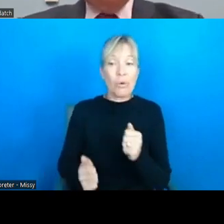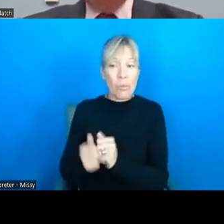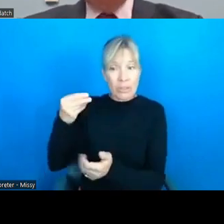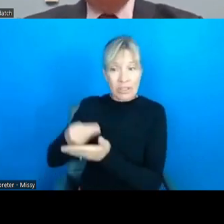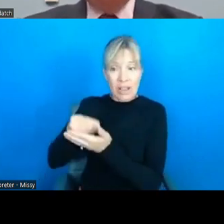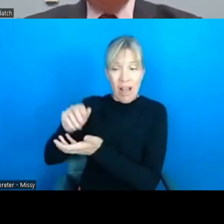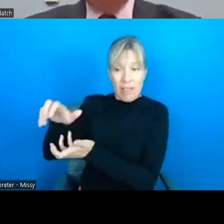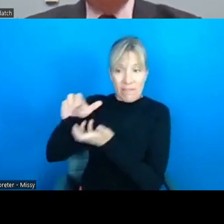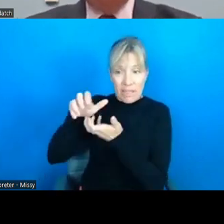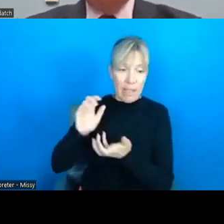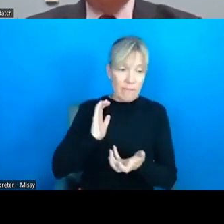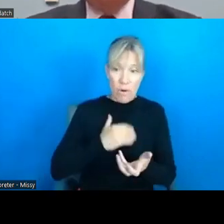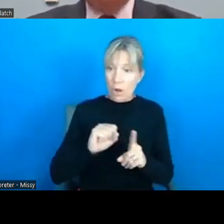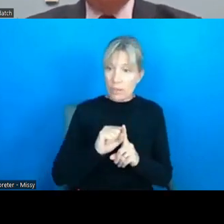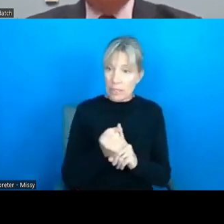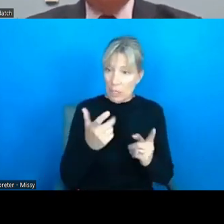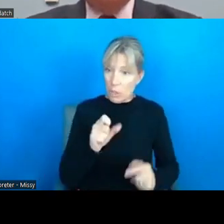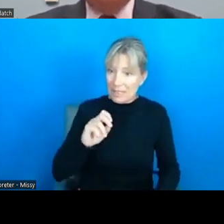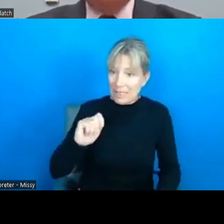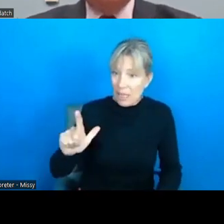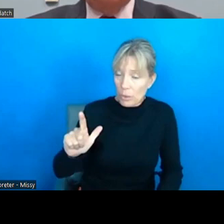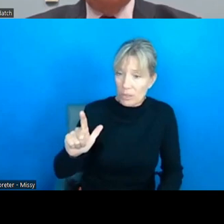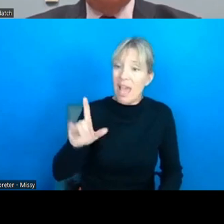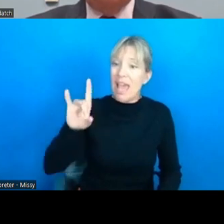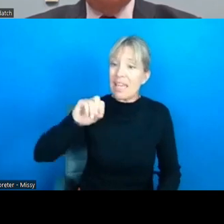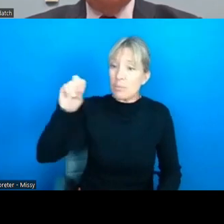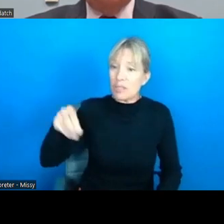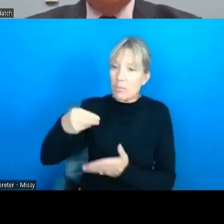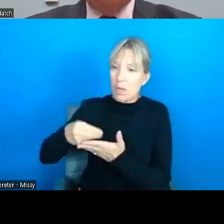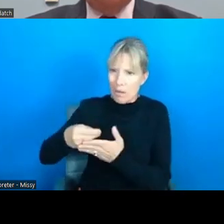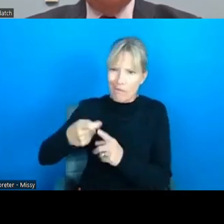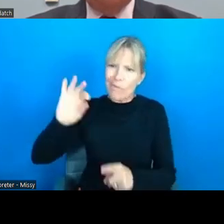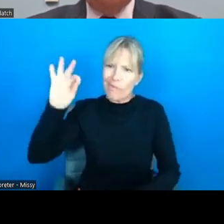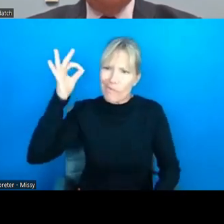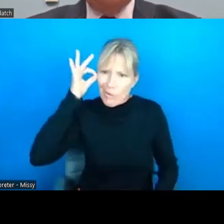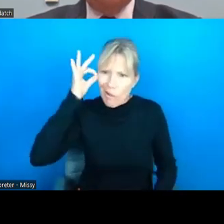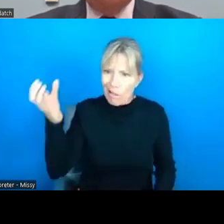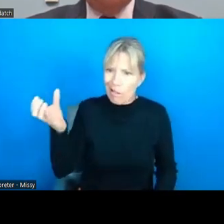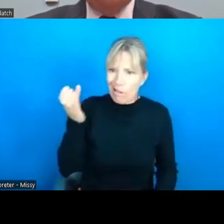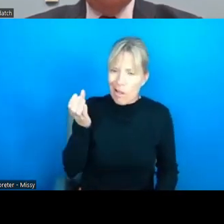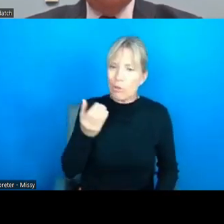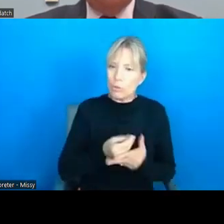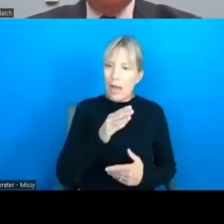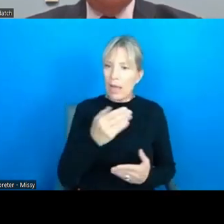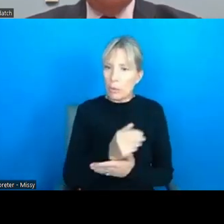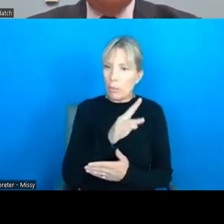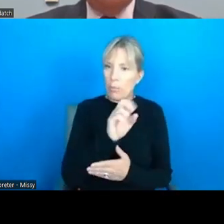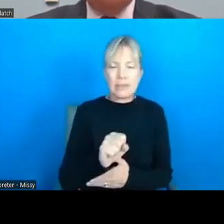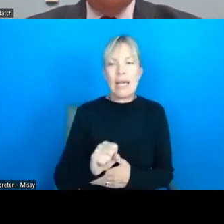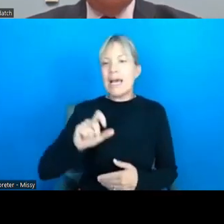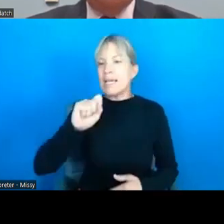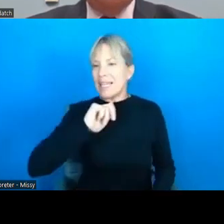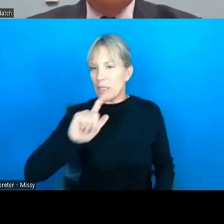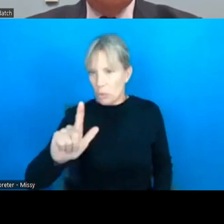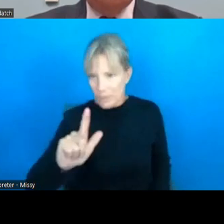for, like in our case in St. Louis, 80% of the funds came from the federal government to purchase new buses. And St. Louis was about